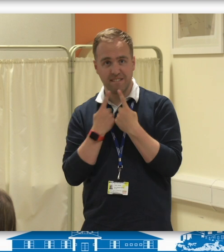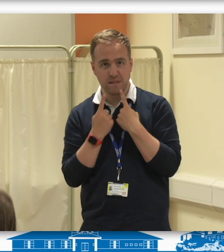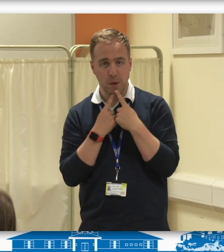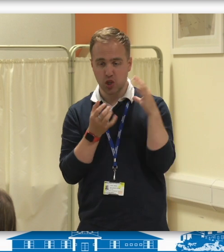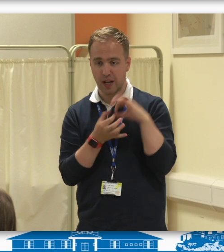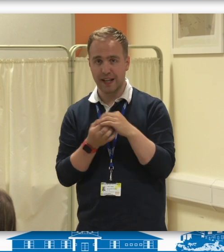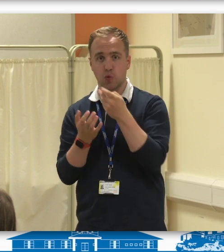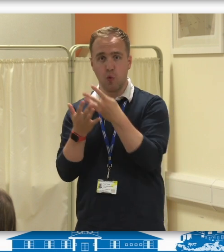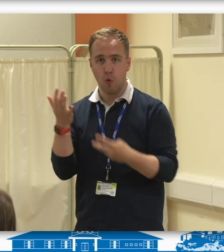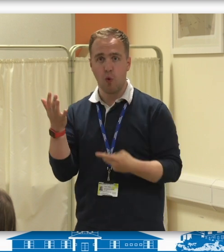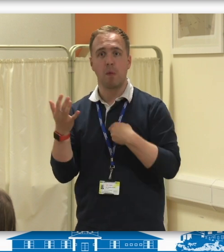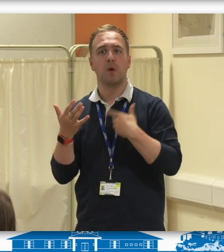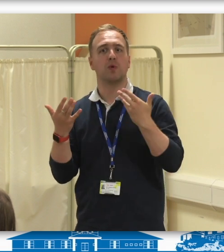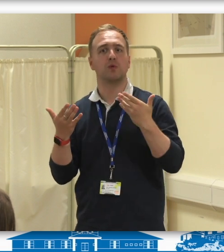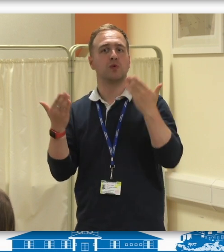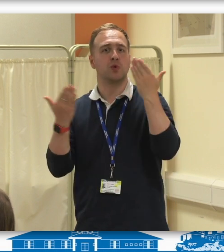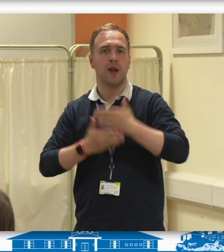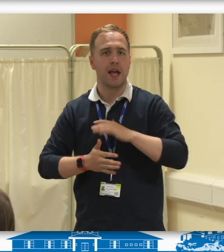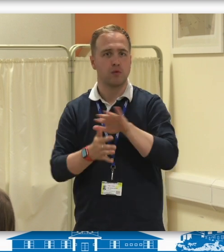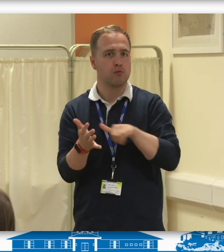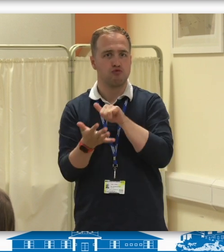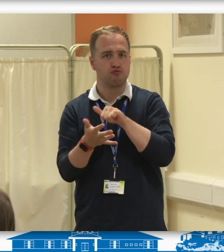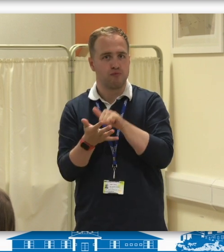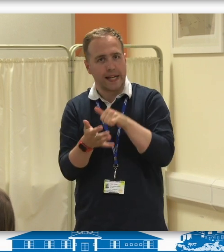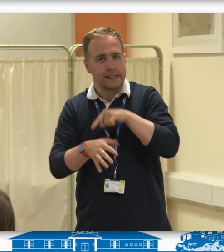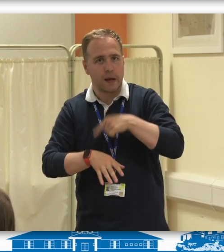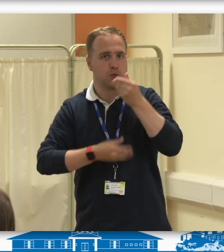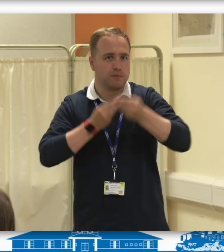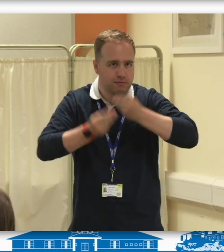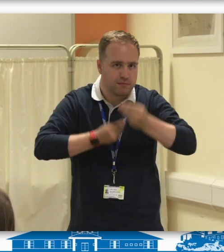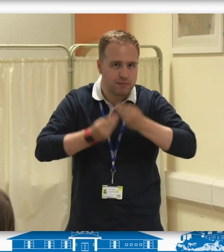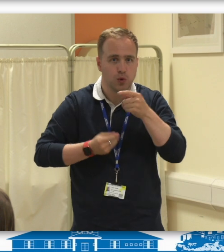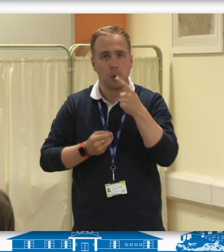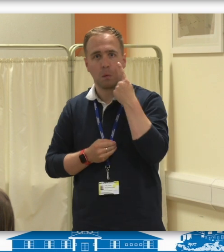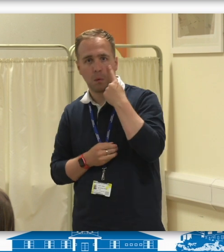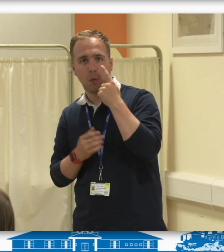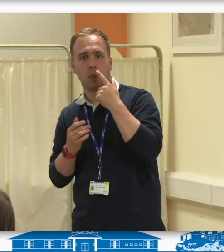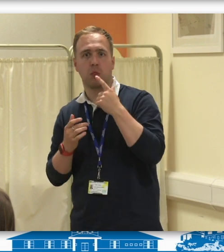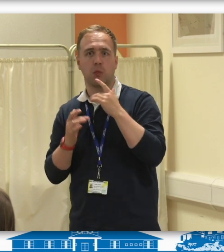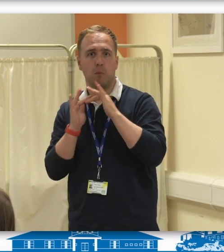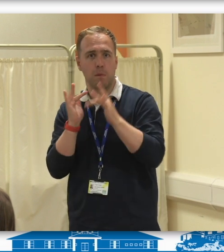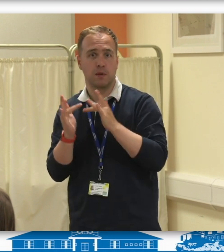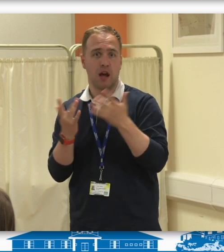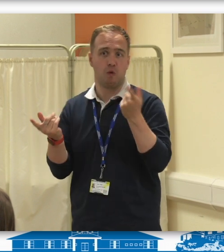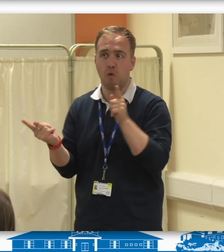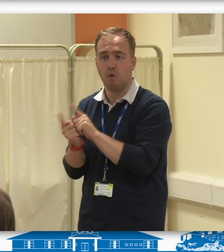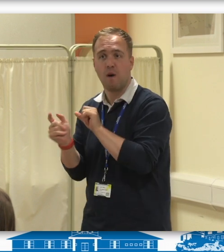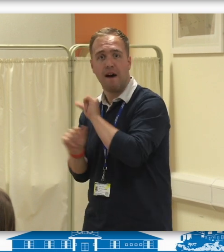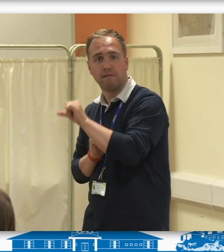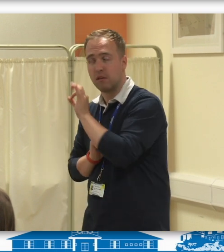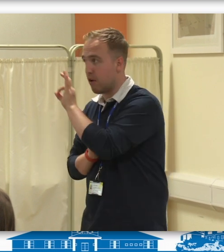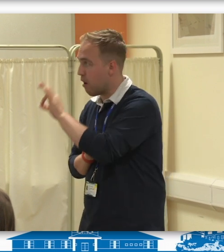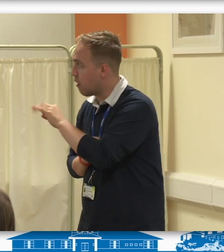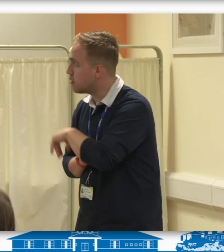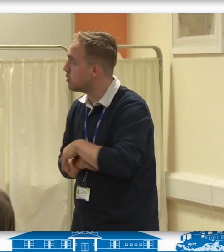them, but tonight is probably not the time to go into that, so please see the website or talk to me after if you wish to know. So there's greater